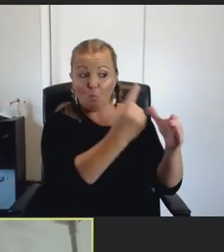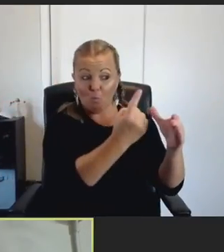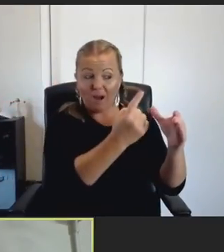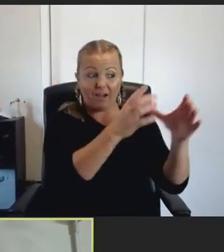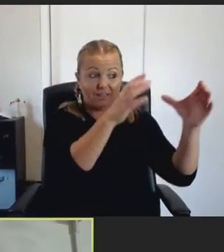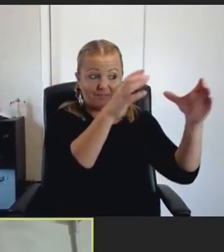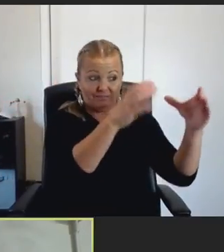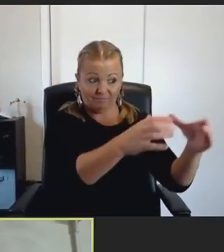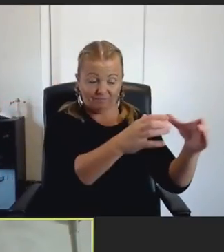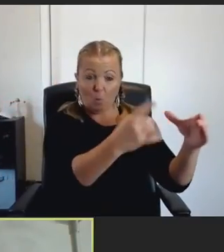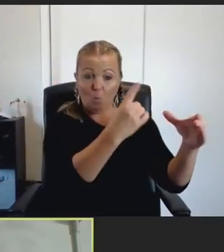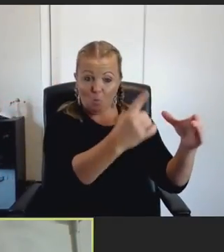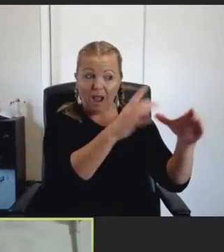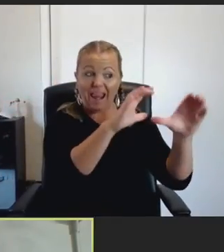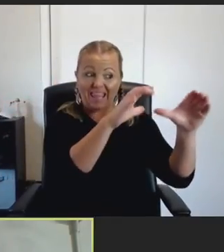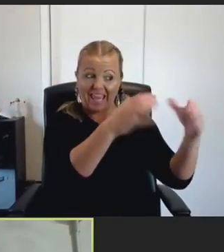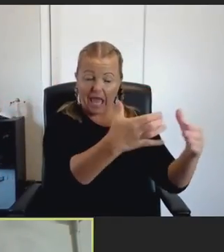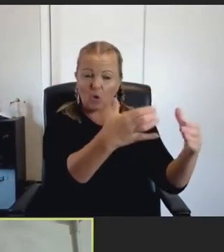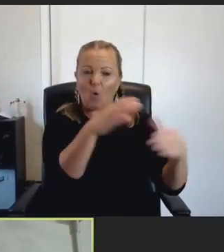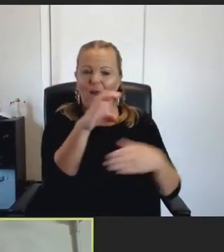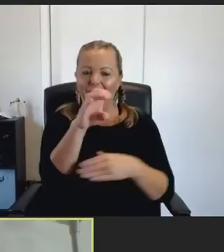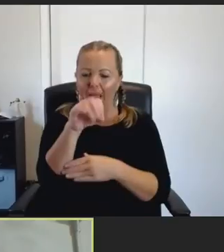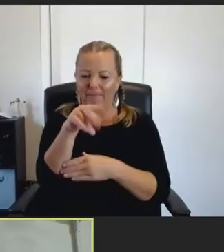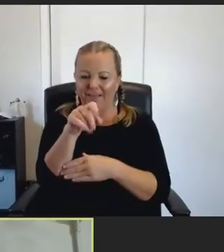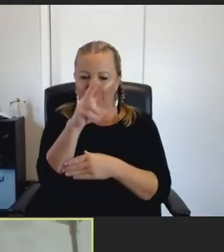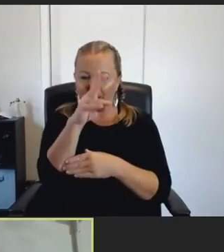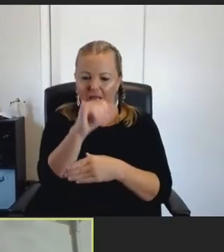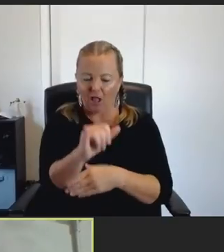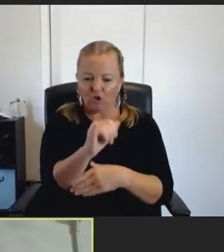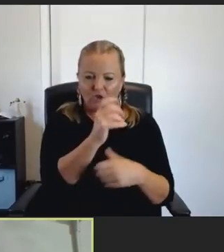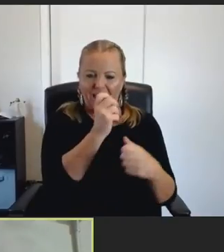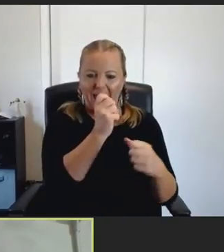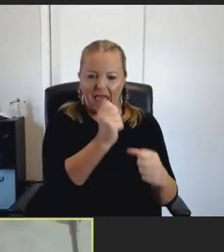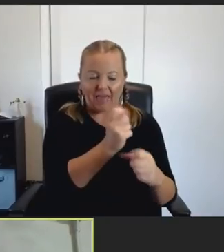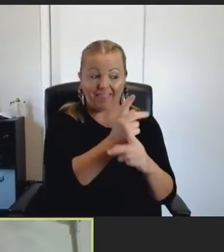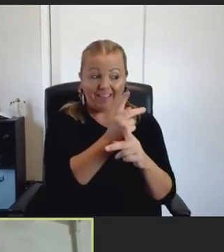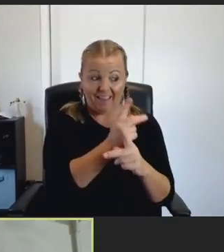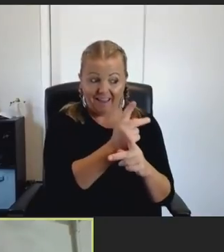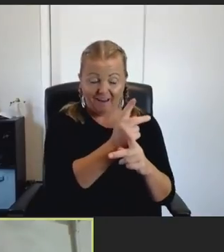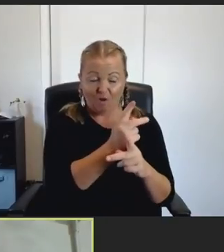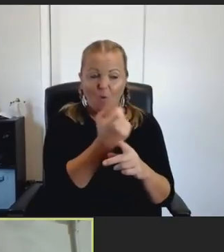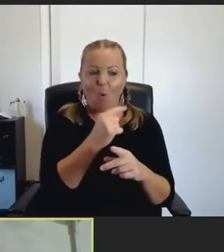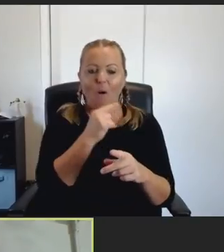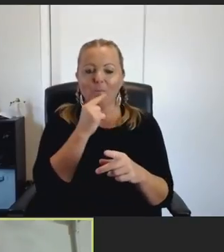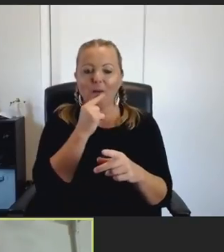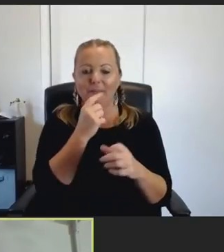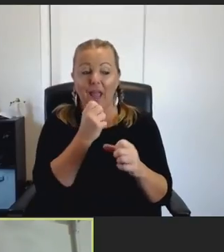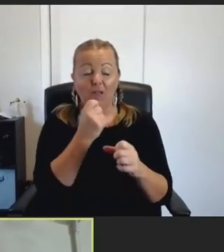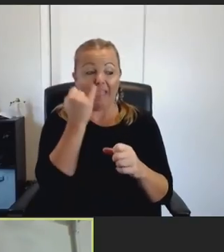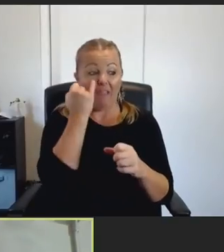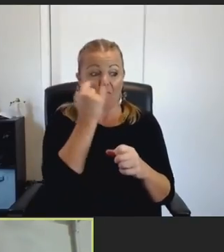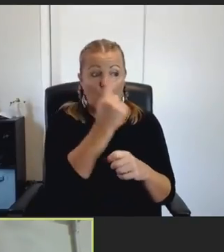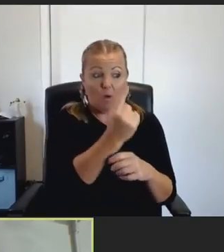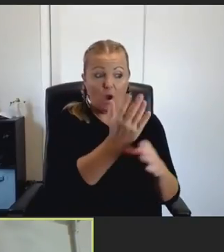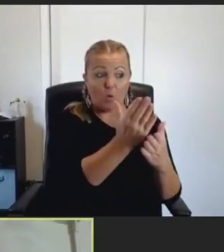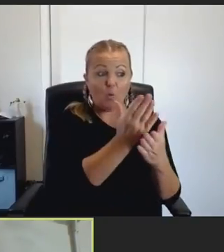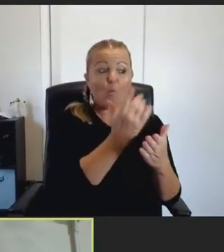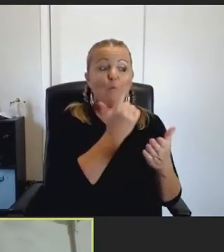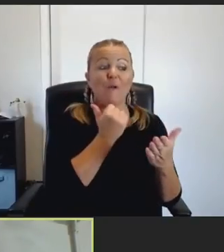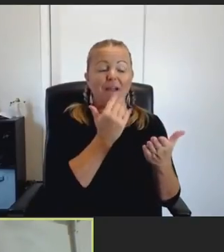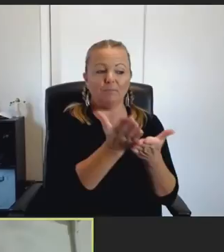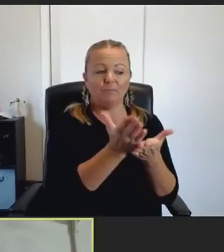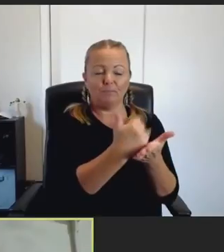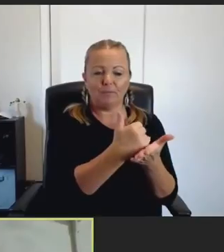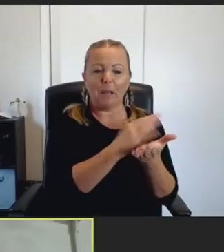only one of epidemiology, healthcare, and public health, if only one of them was red, we would be in orange. It's